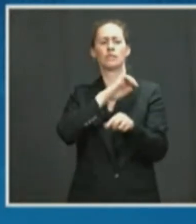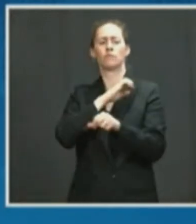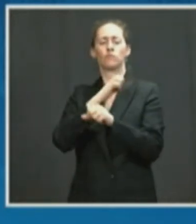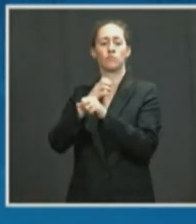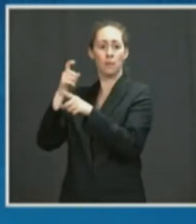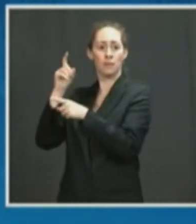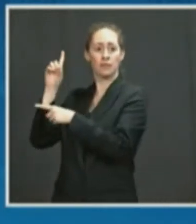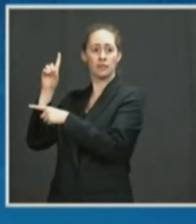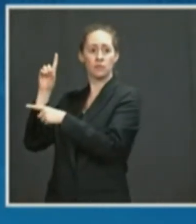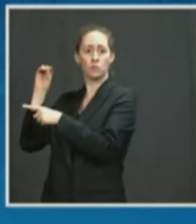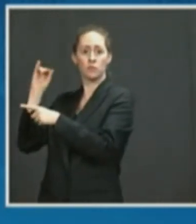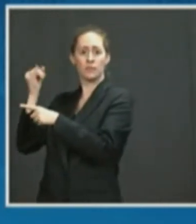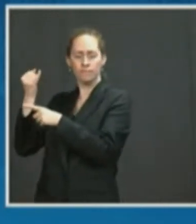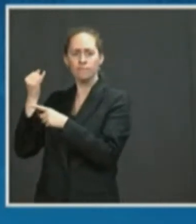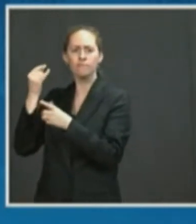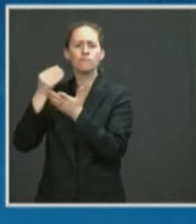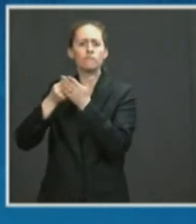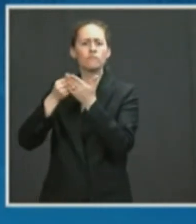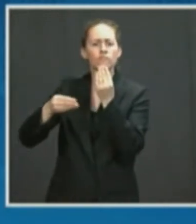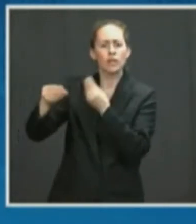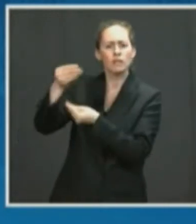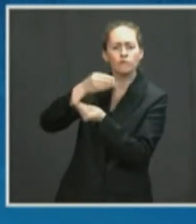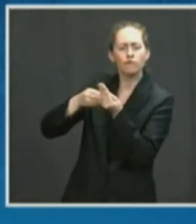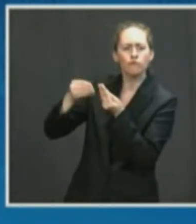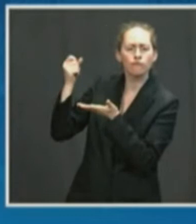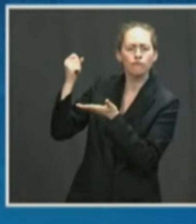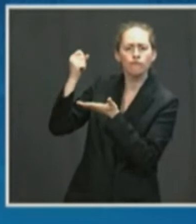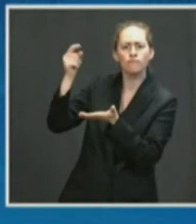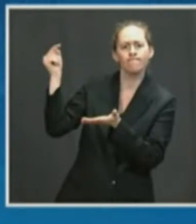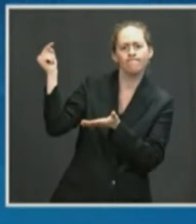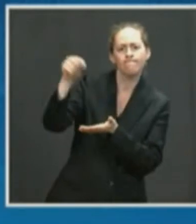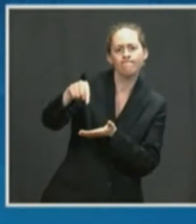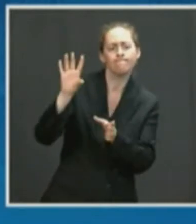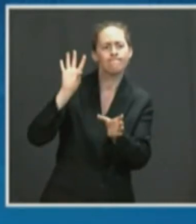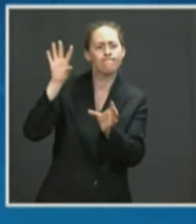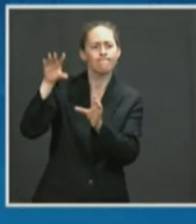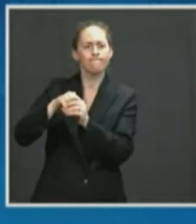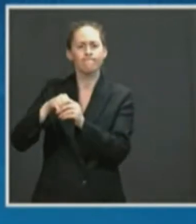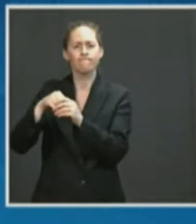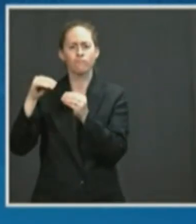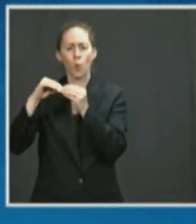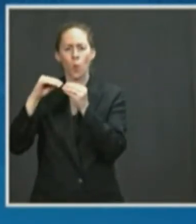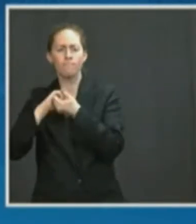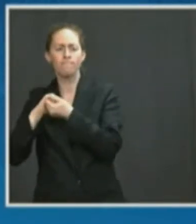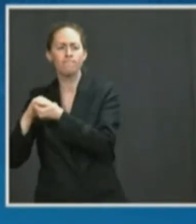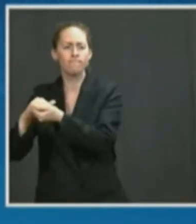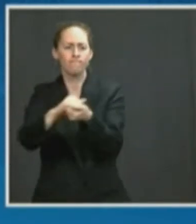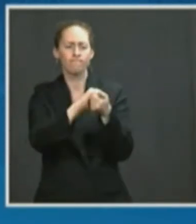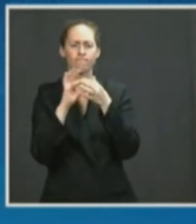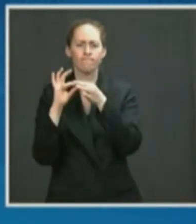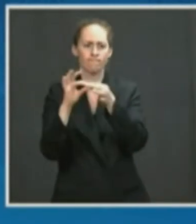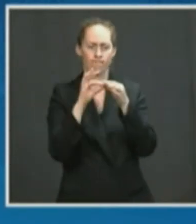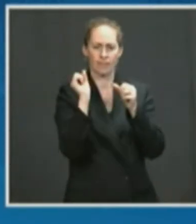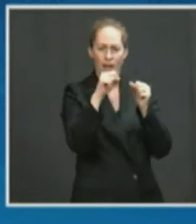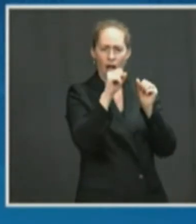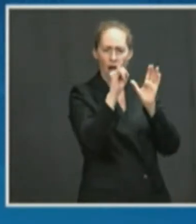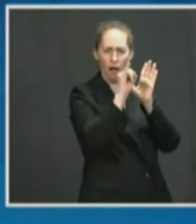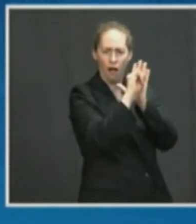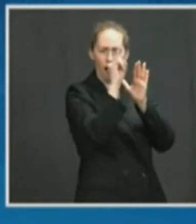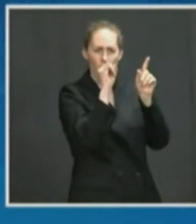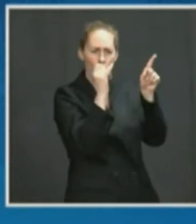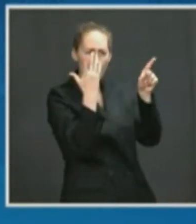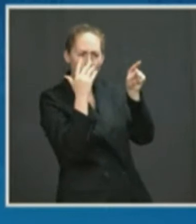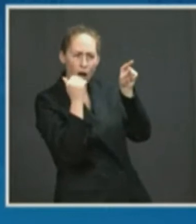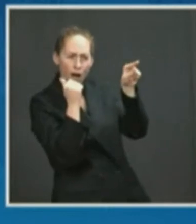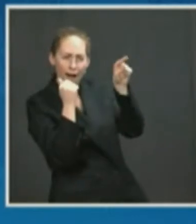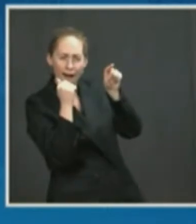the United States State Department, to work collaboratively to identify, to support investigations, and